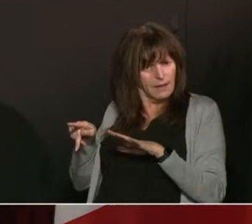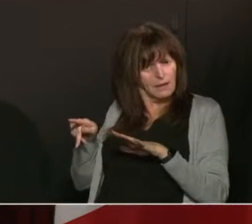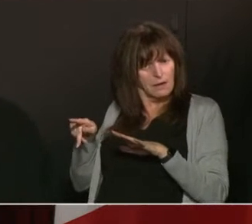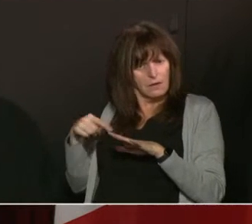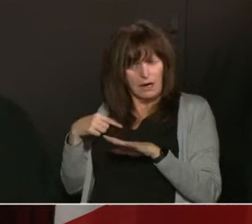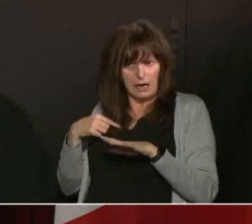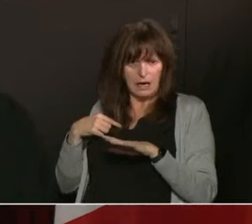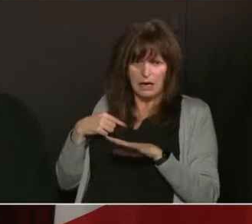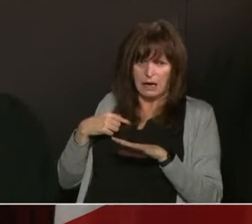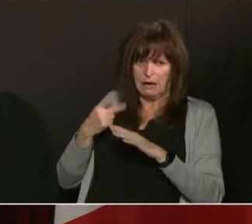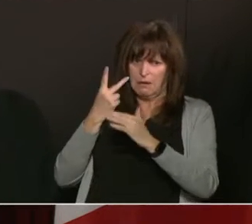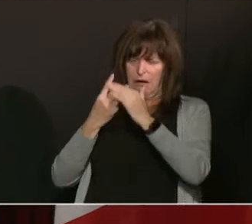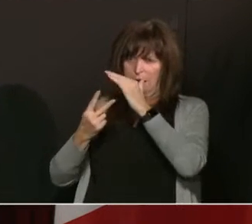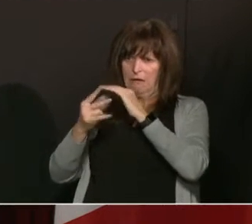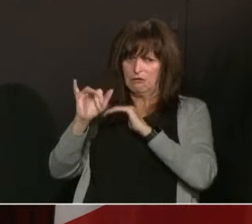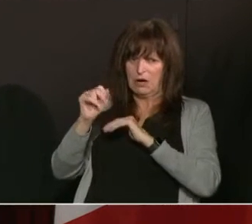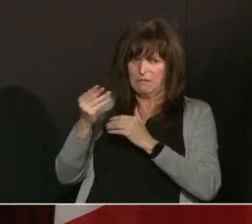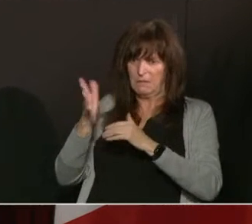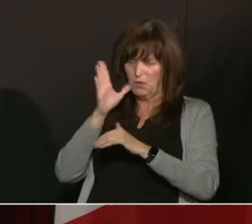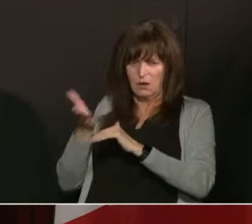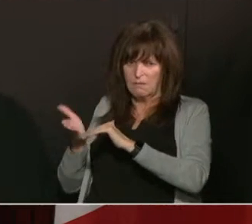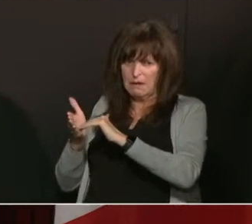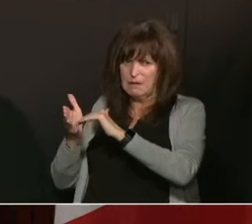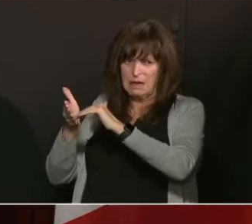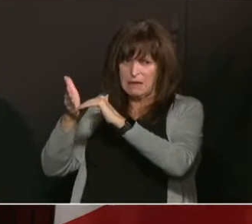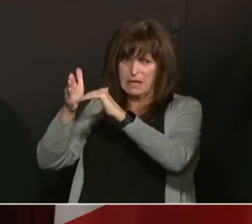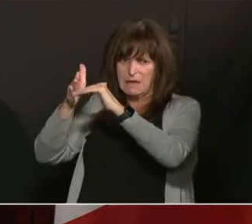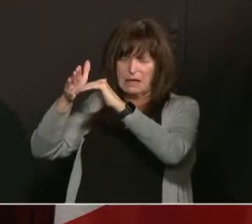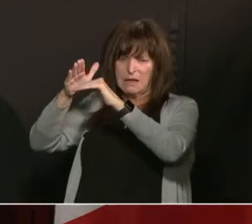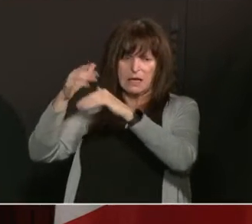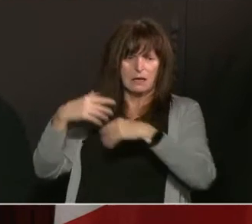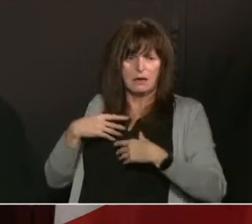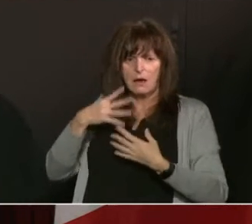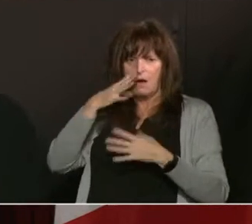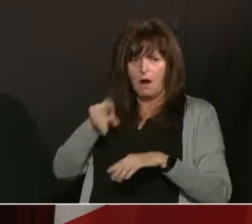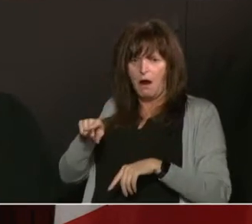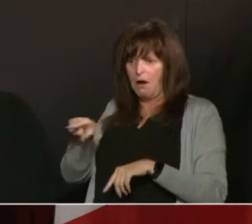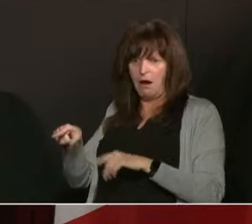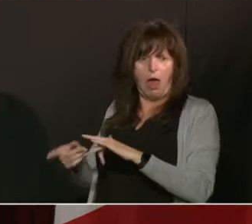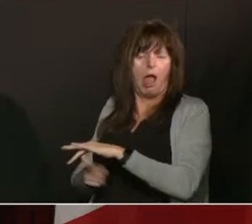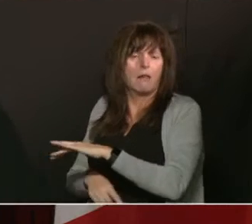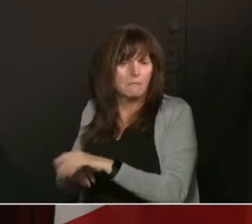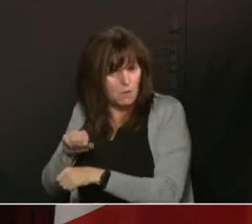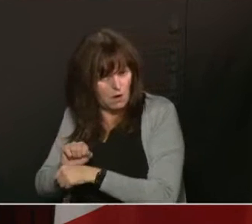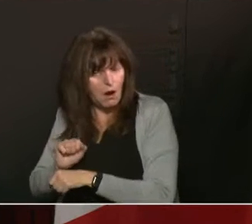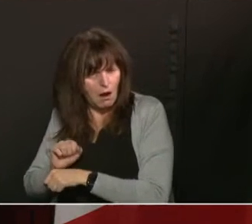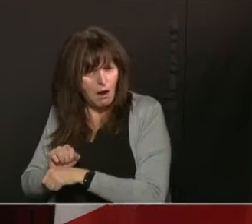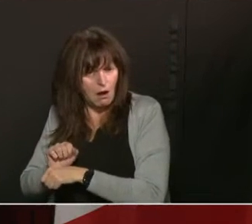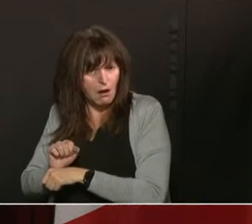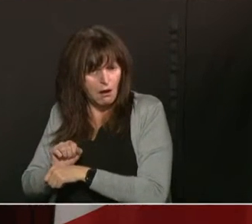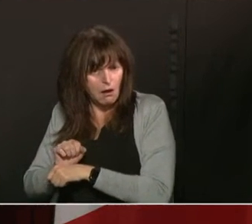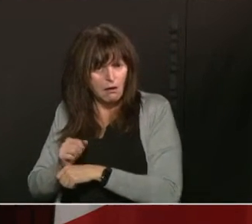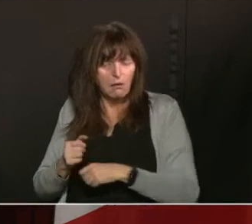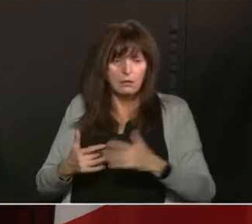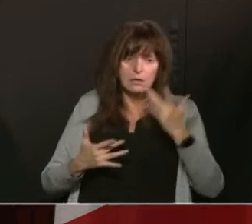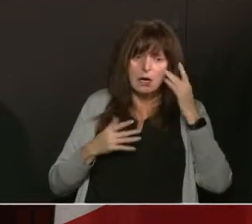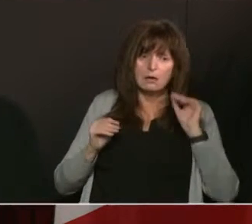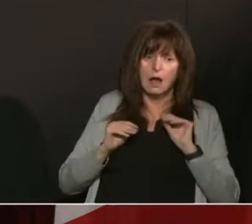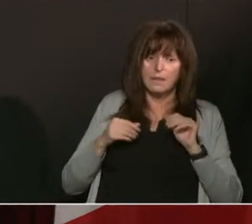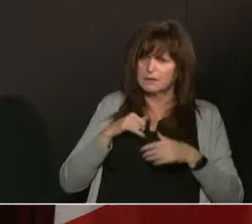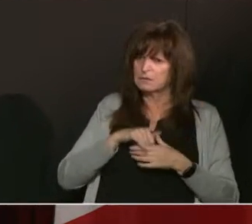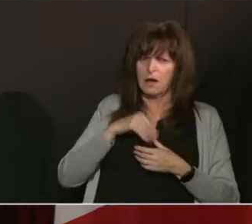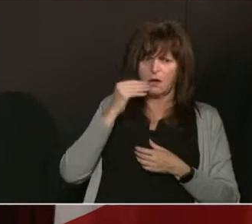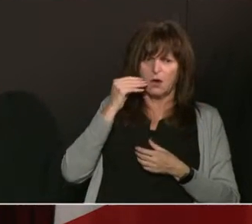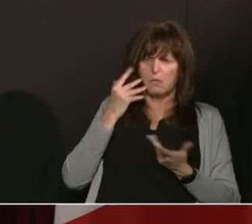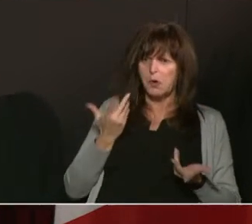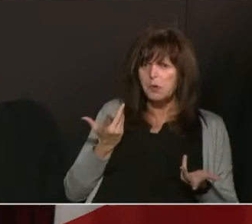where we'd have too many healthcare workers isolating, even though they don't have symptoms, even though they may not get it, because I hope for the majority have already had